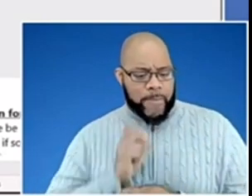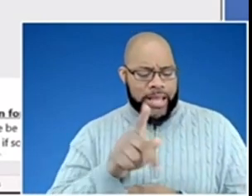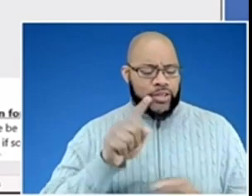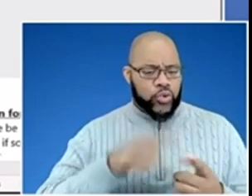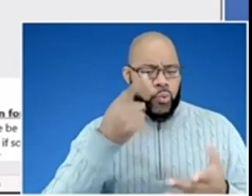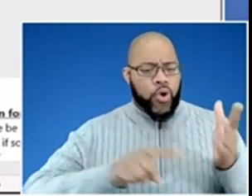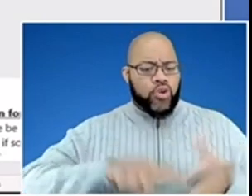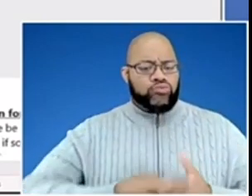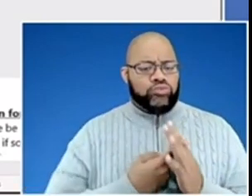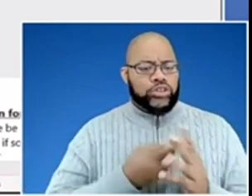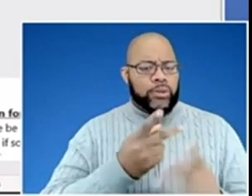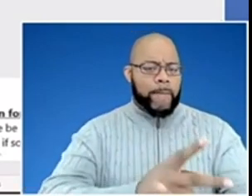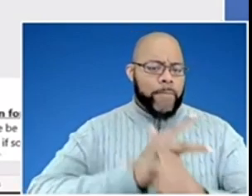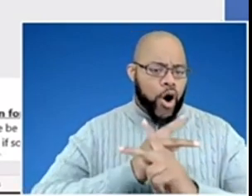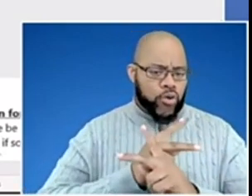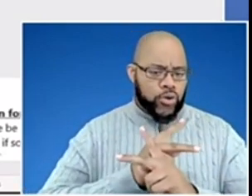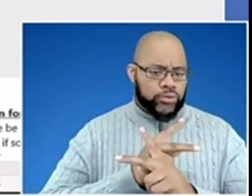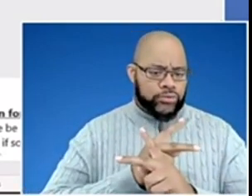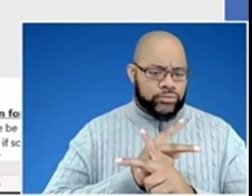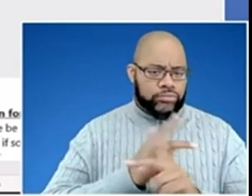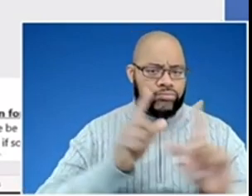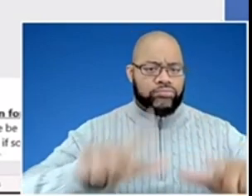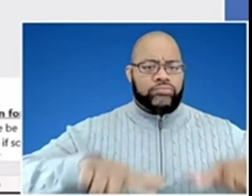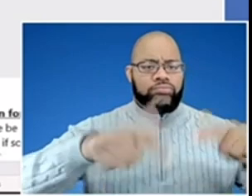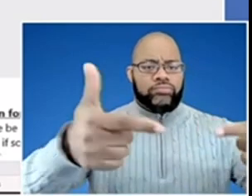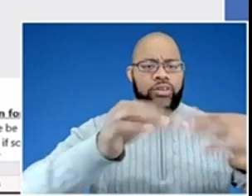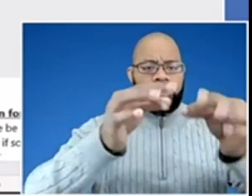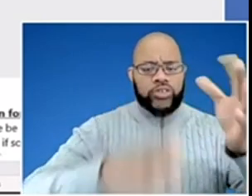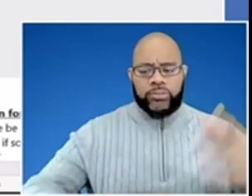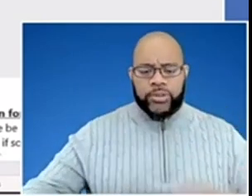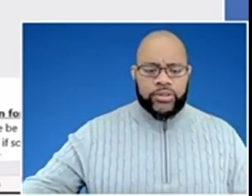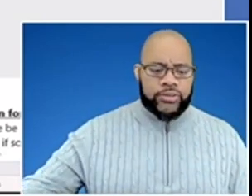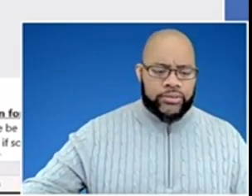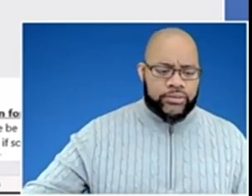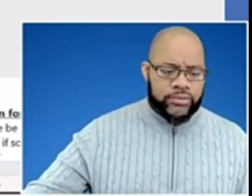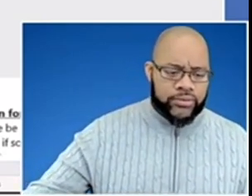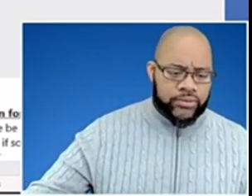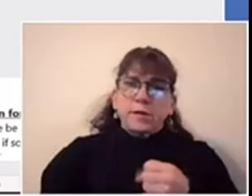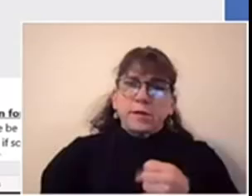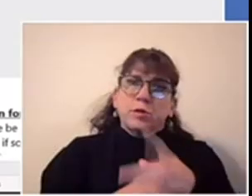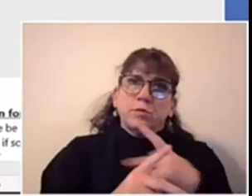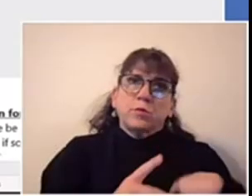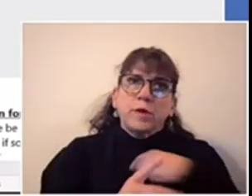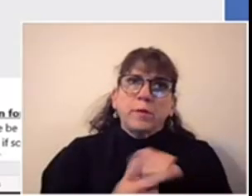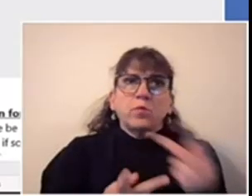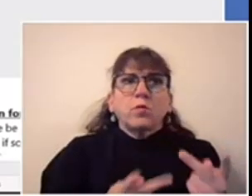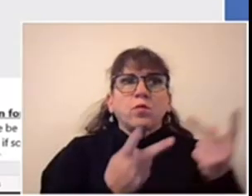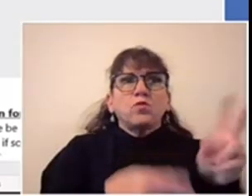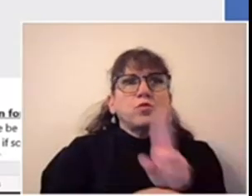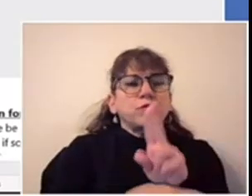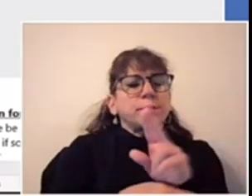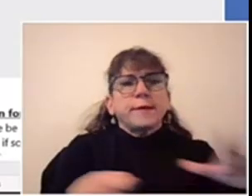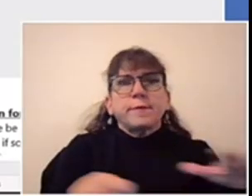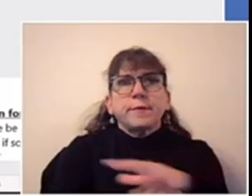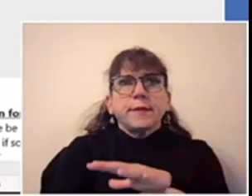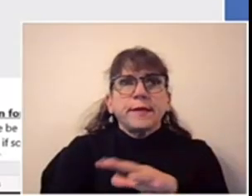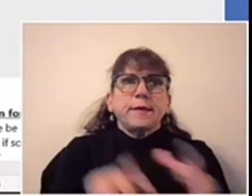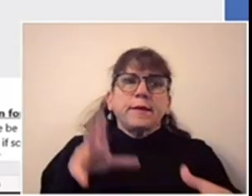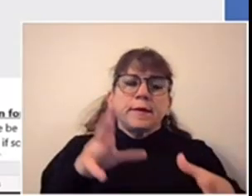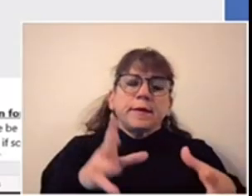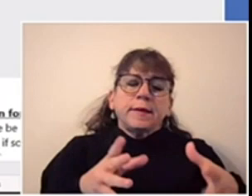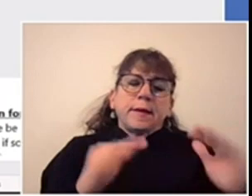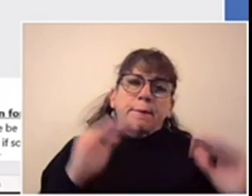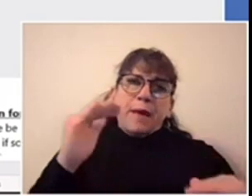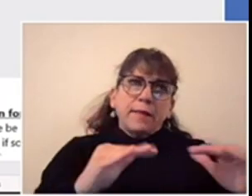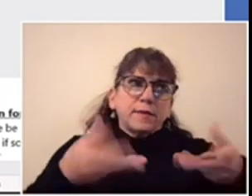they originally borrowed. For consolidation loans, we propose using the total balance disbursed for the